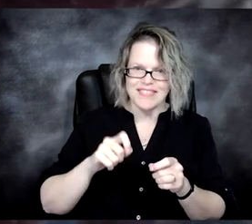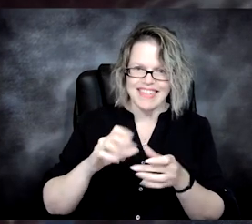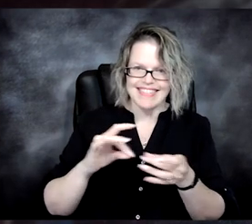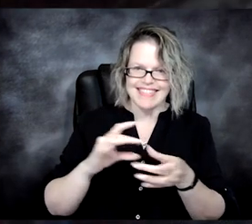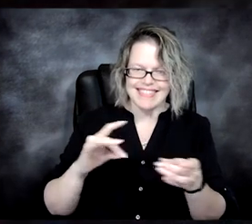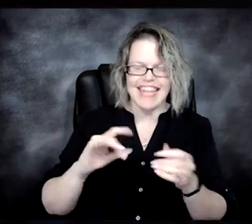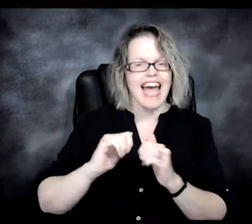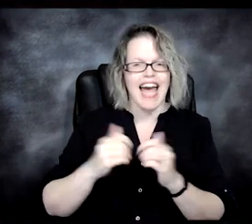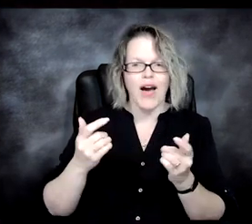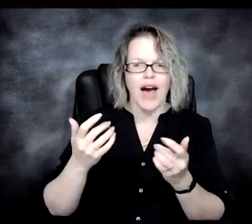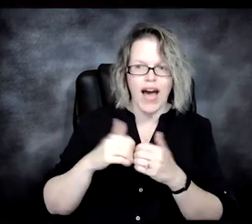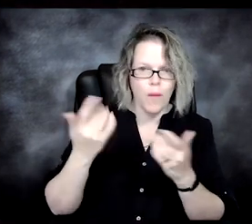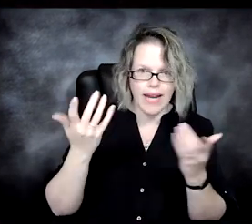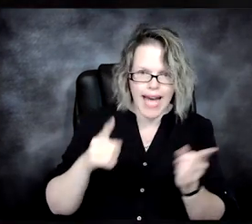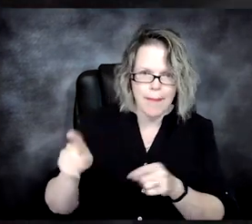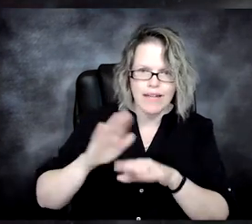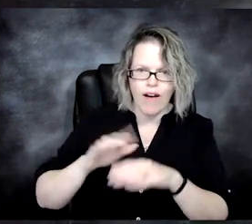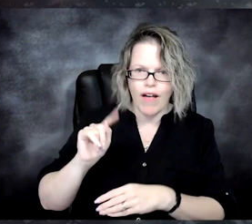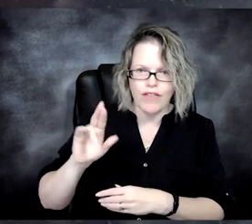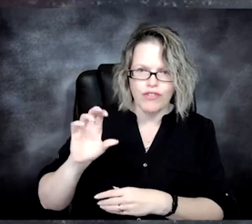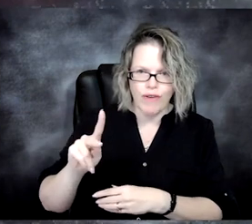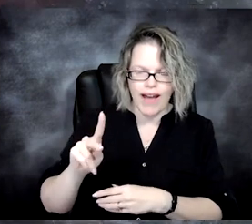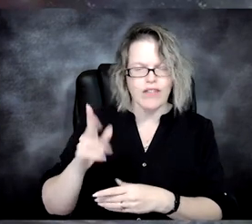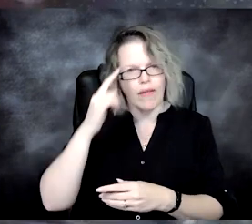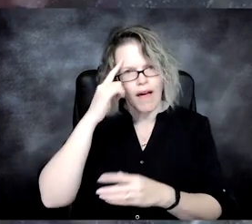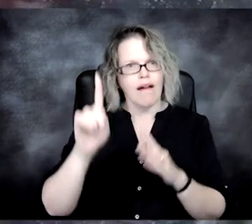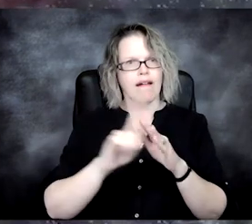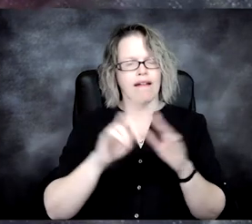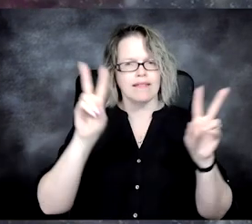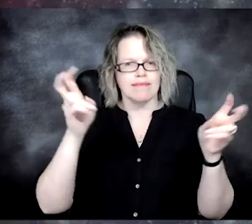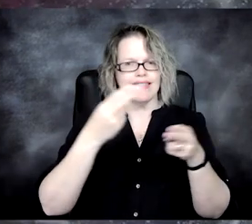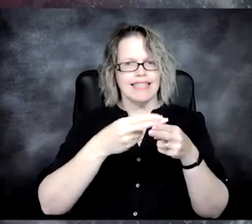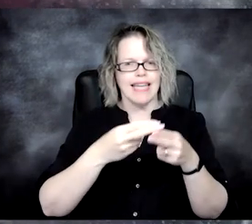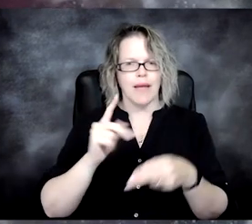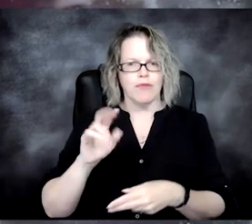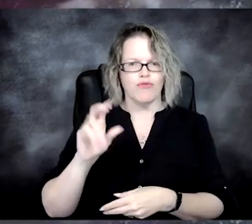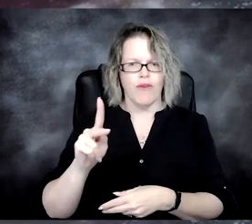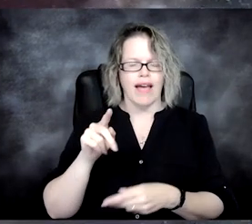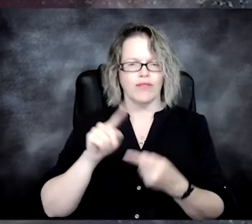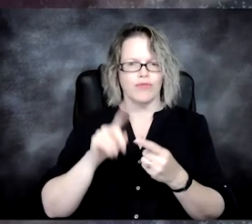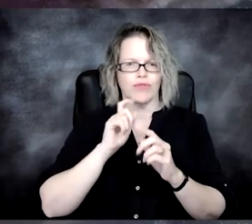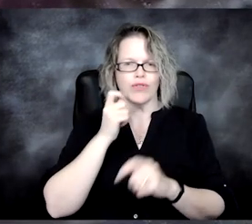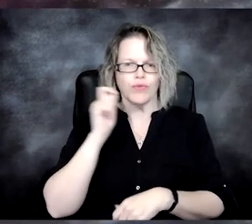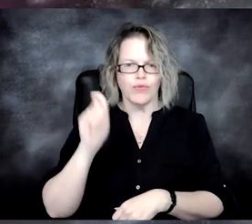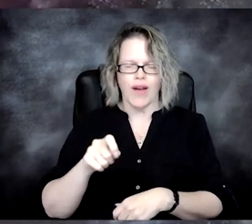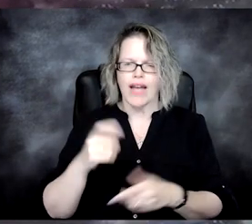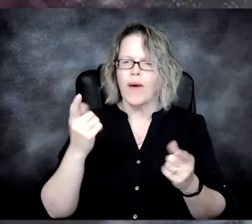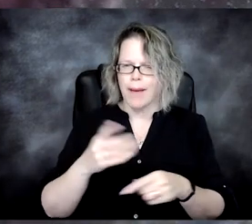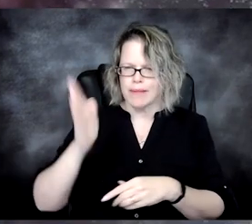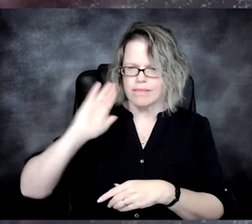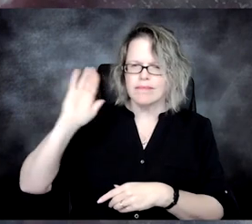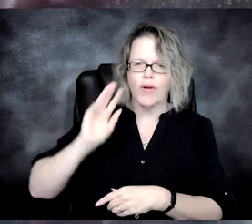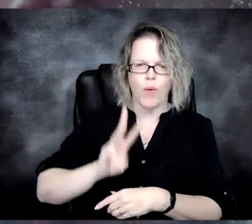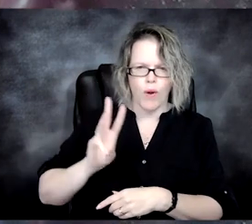on the track, hence the track to Ukraine. It is a song that was sung at funerals during World War I, and the lyrics describe how nearly every mother lost